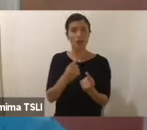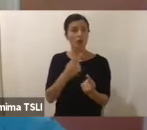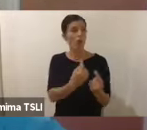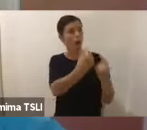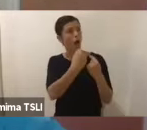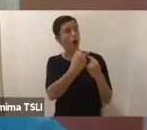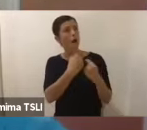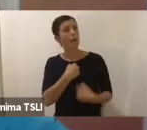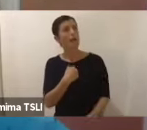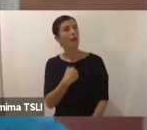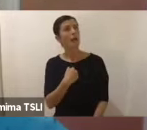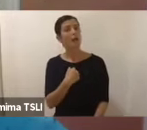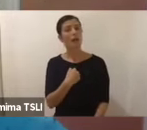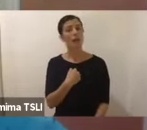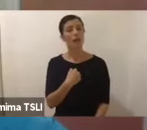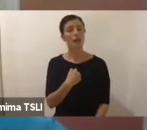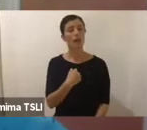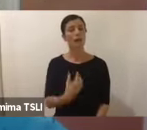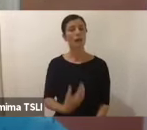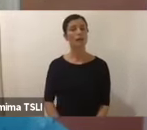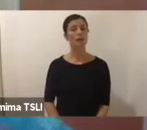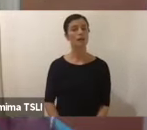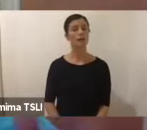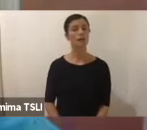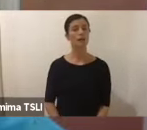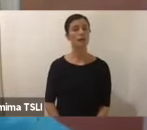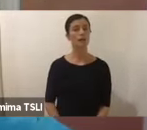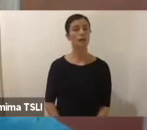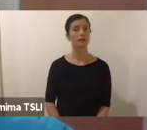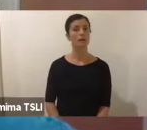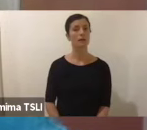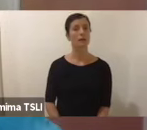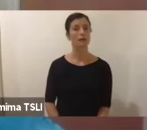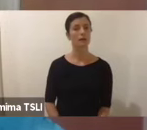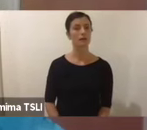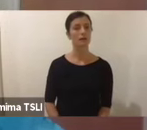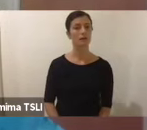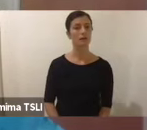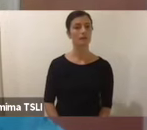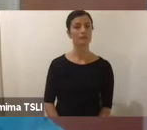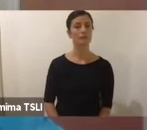say that you're being racist or you've got white fragility parami then ratnadharani